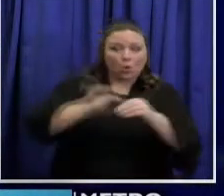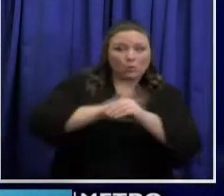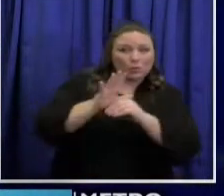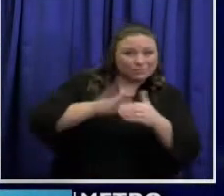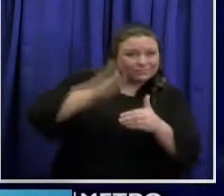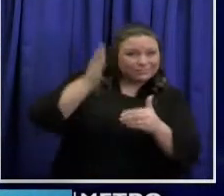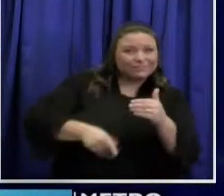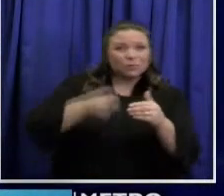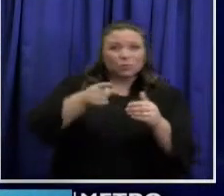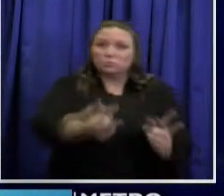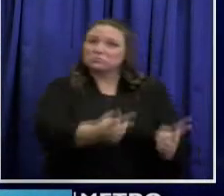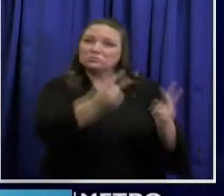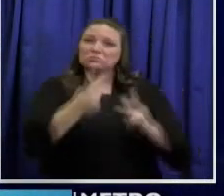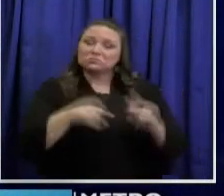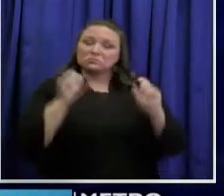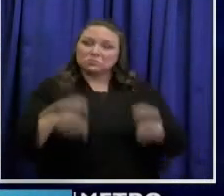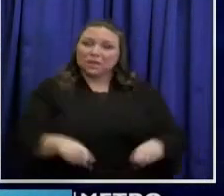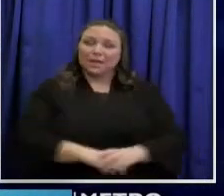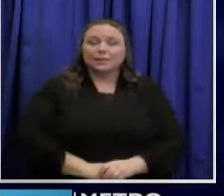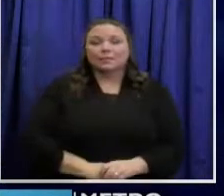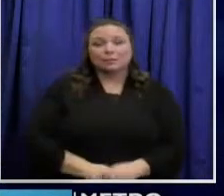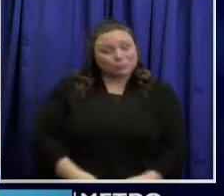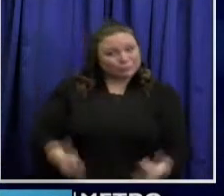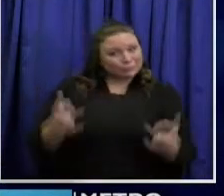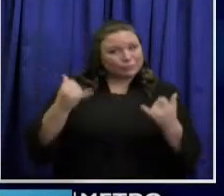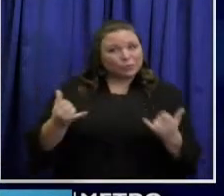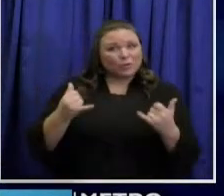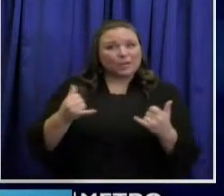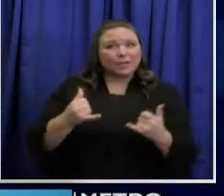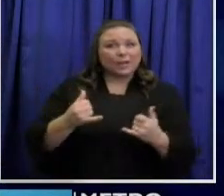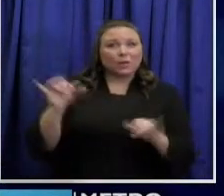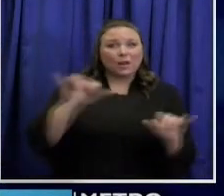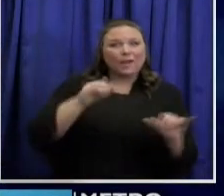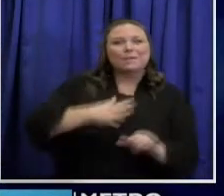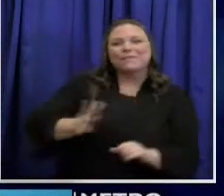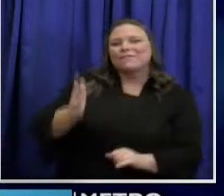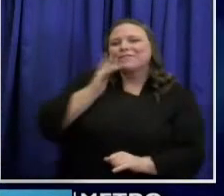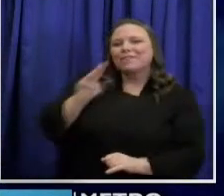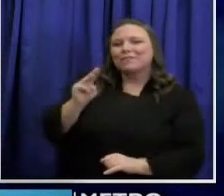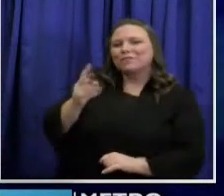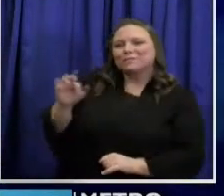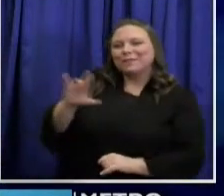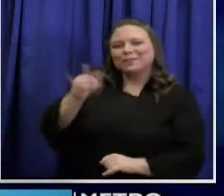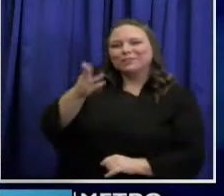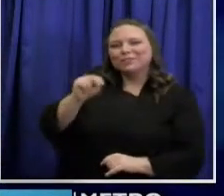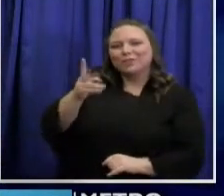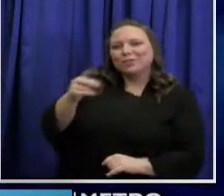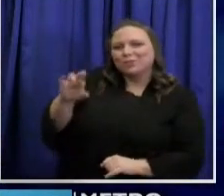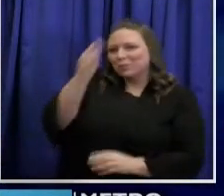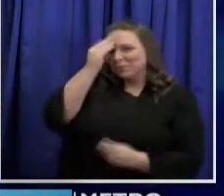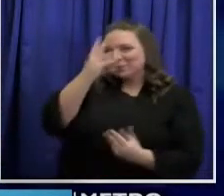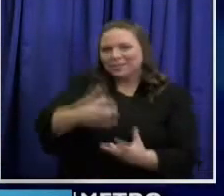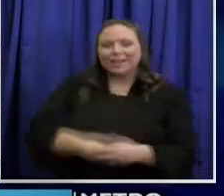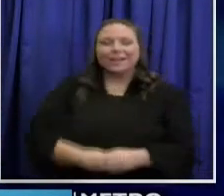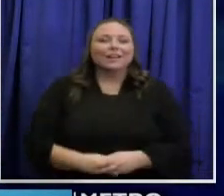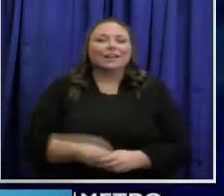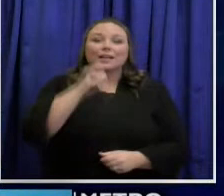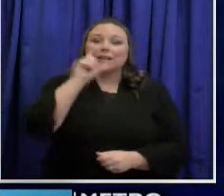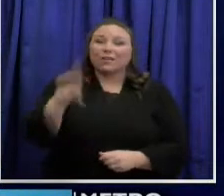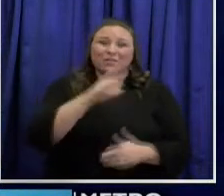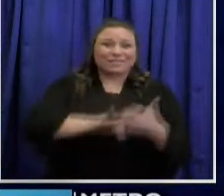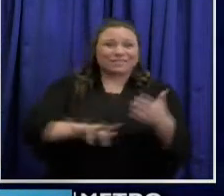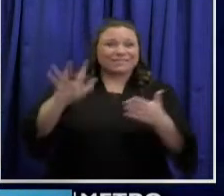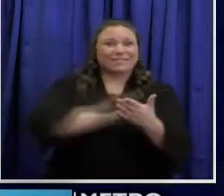all come visit. Right now, though, as my favorite mayor, John Cooper, said, not only have we canceled